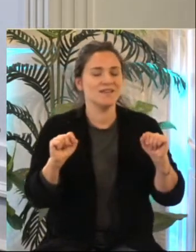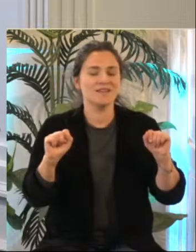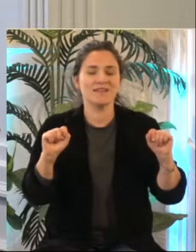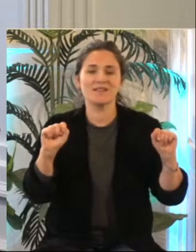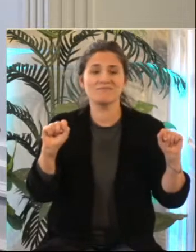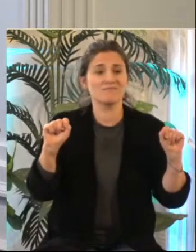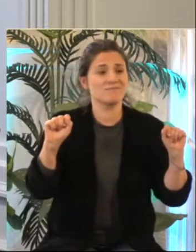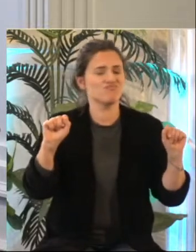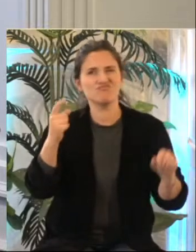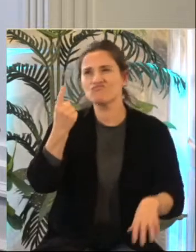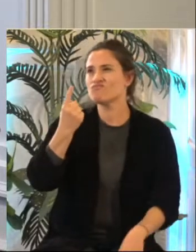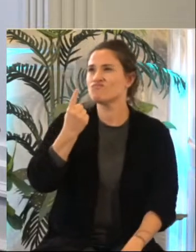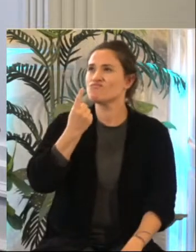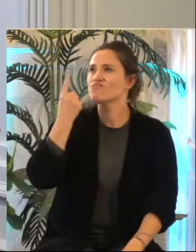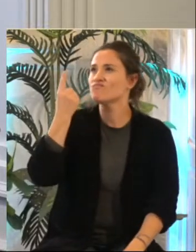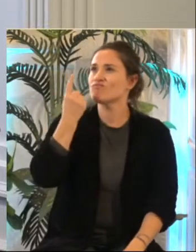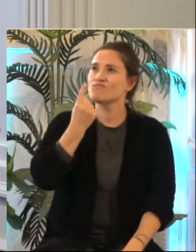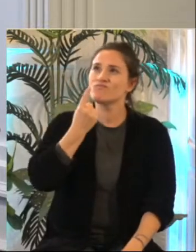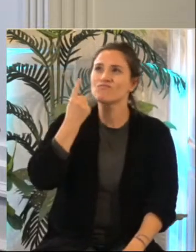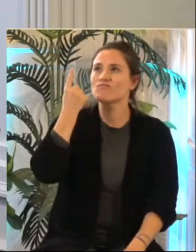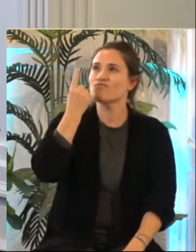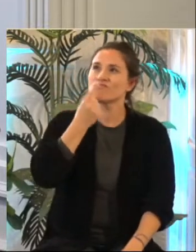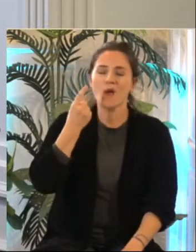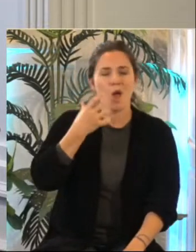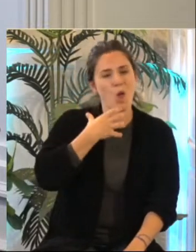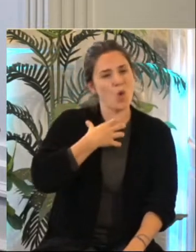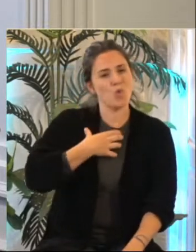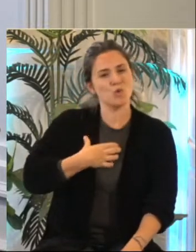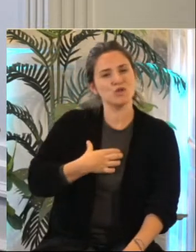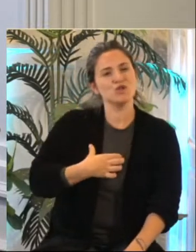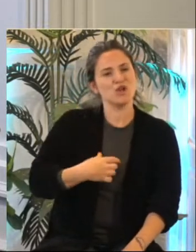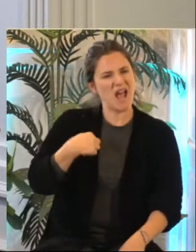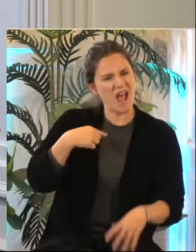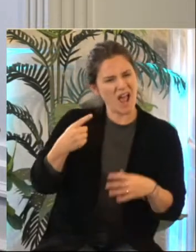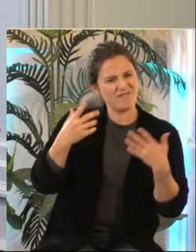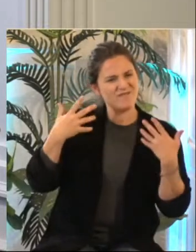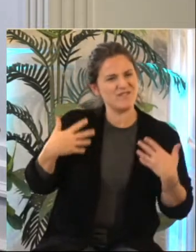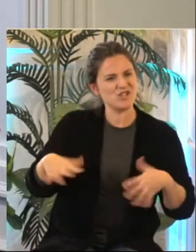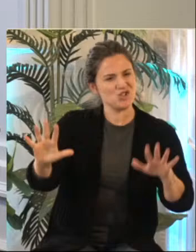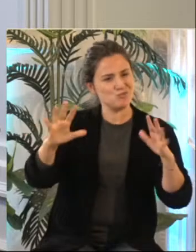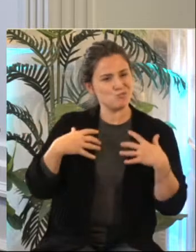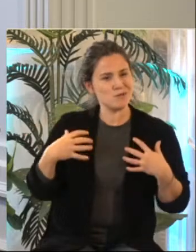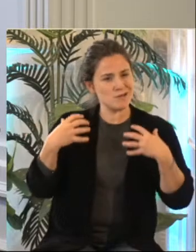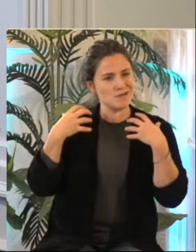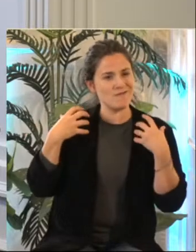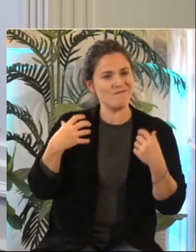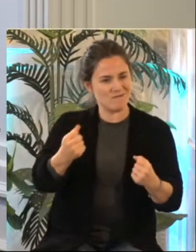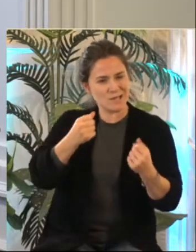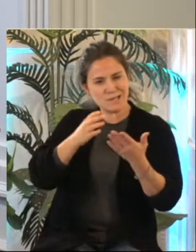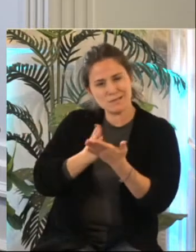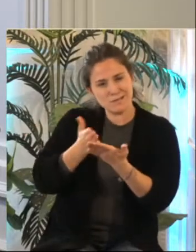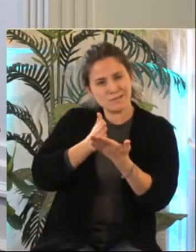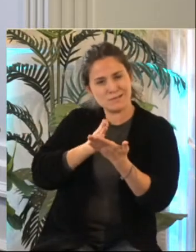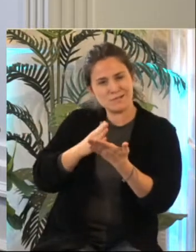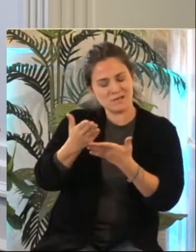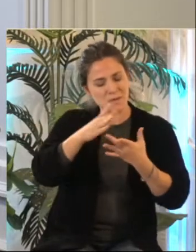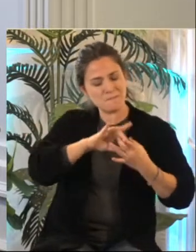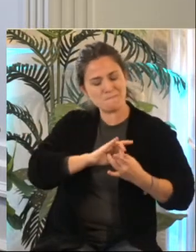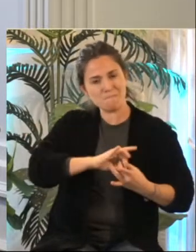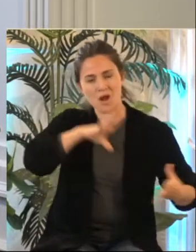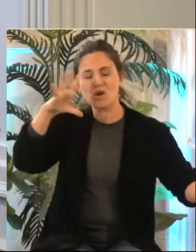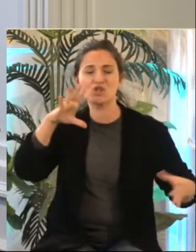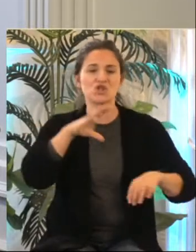I wish I could break all these chains holding